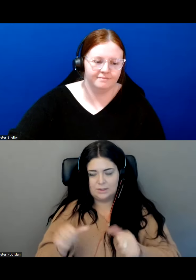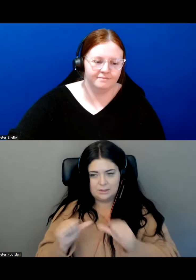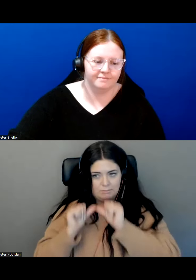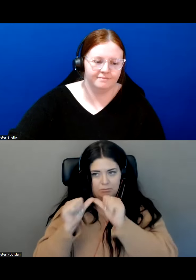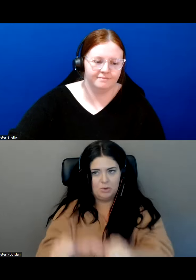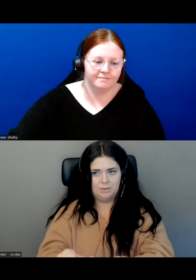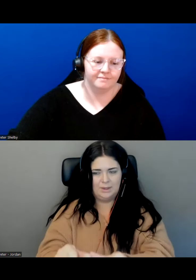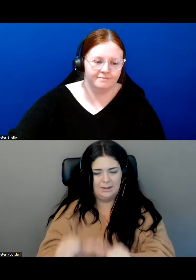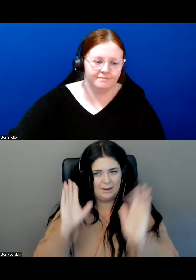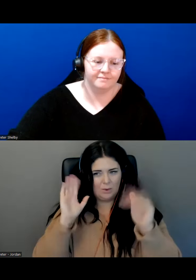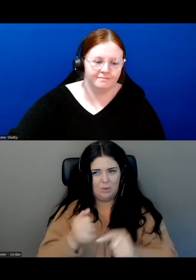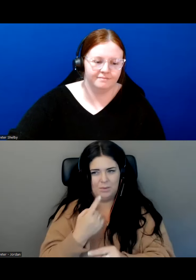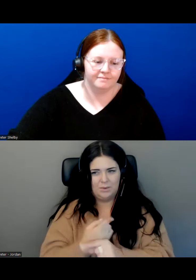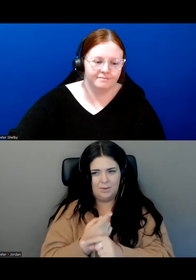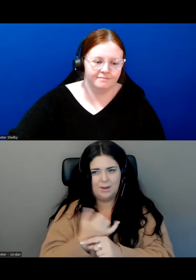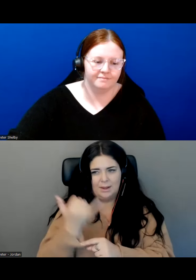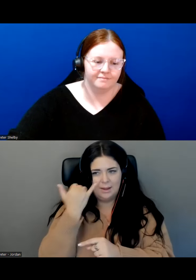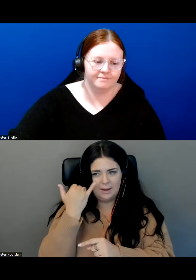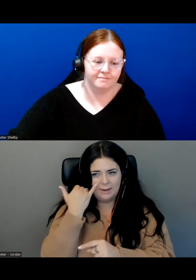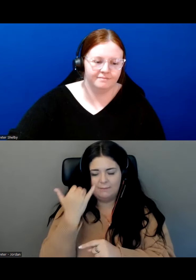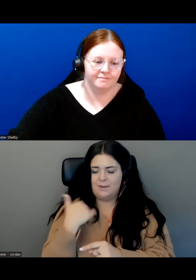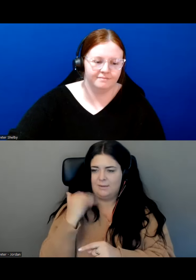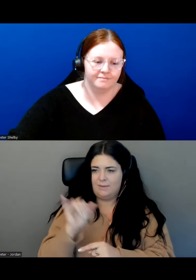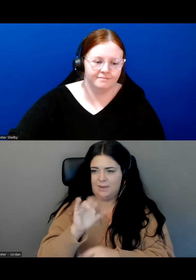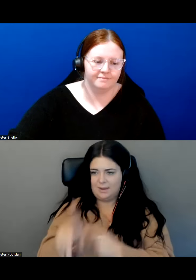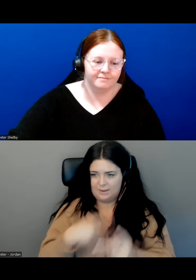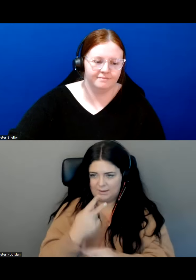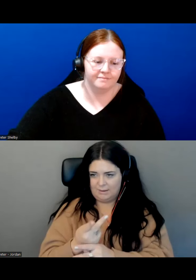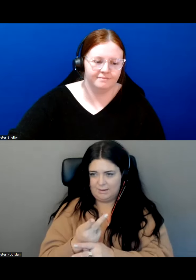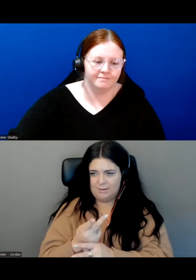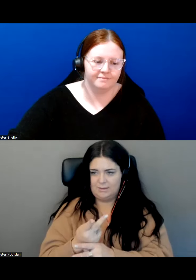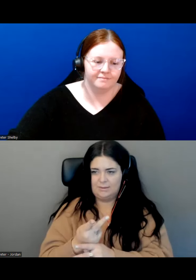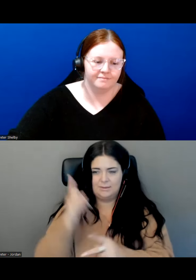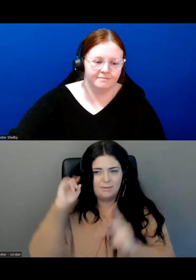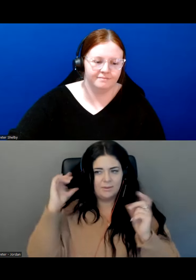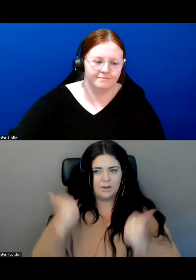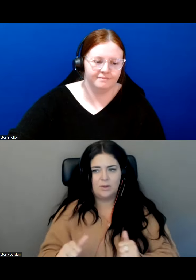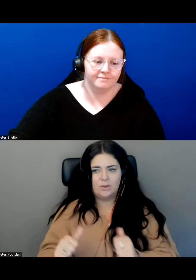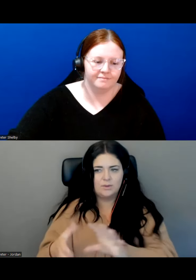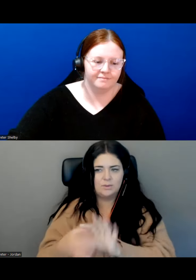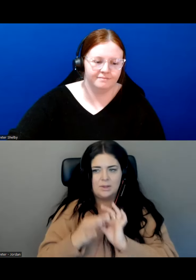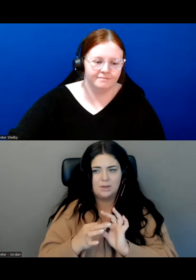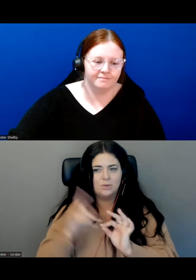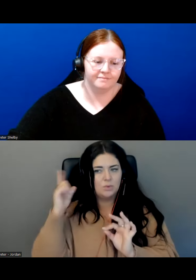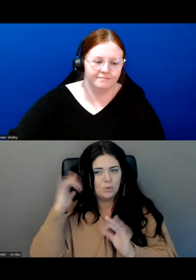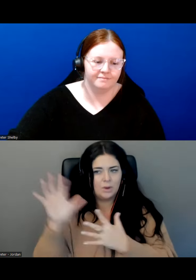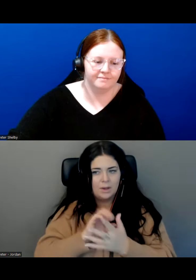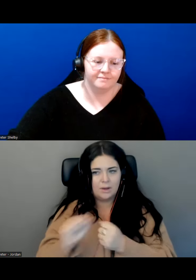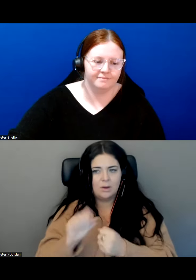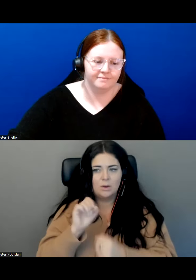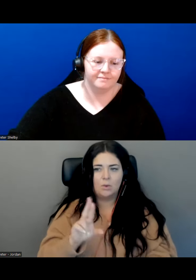how do people with this kind of hearing loss, especially from noise damage and auditory